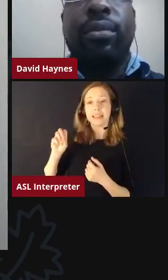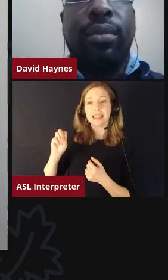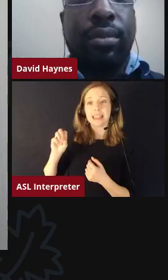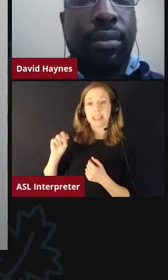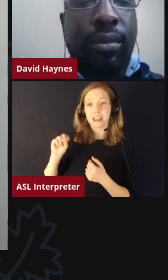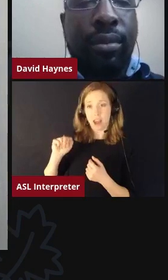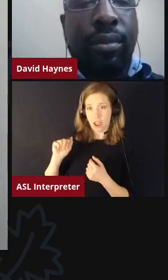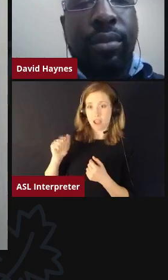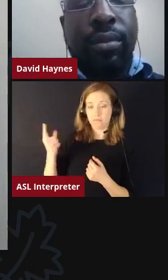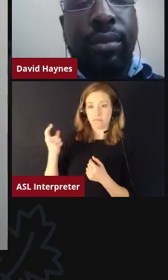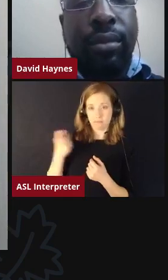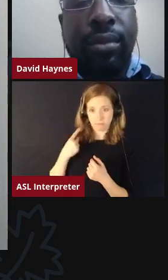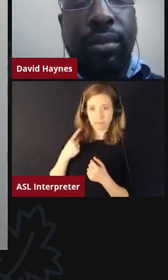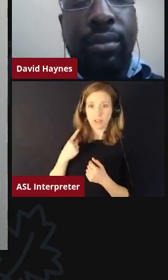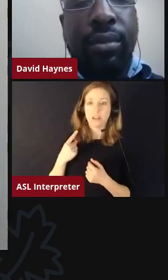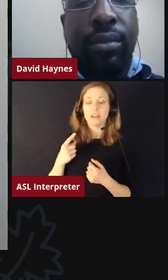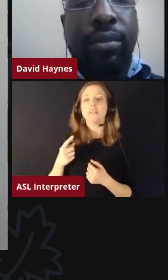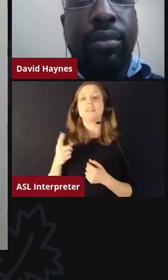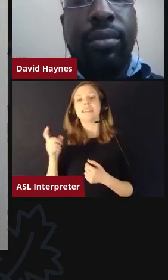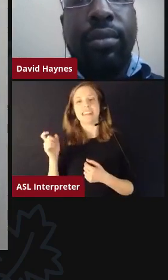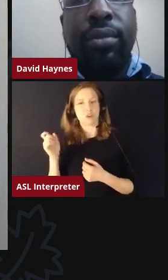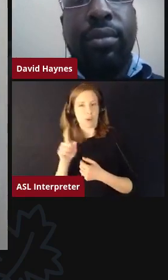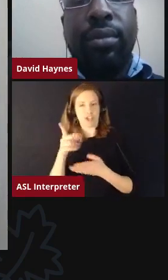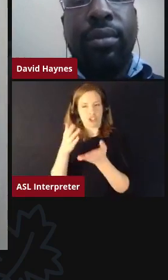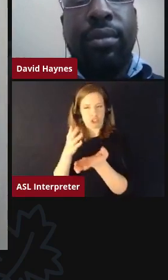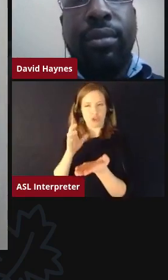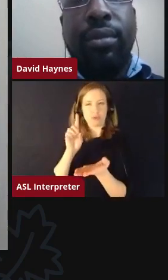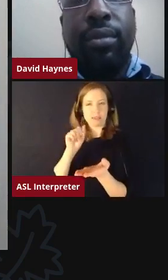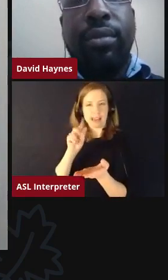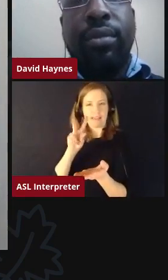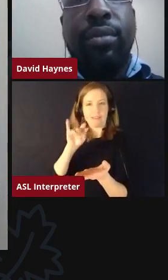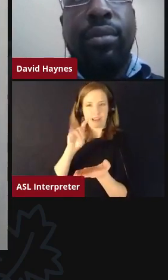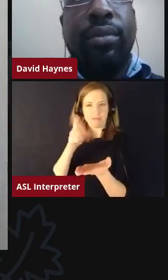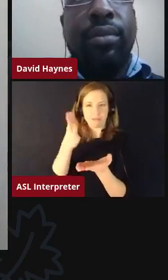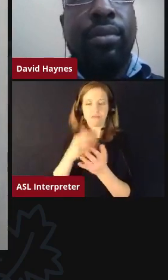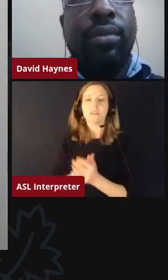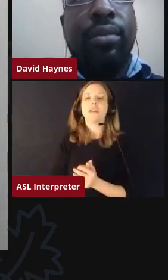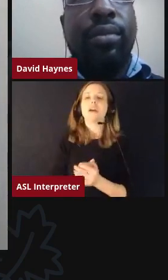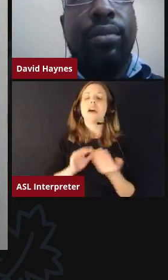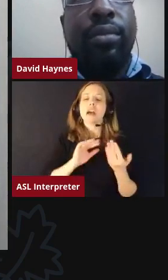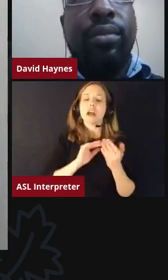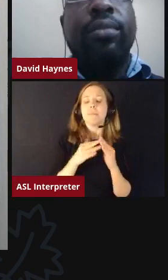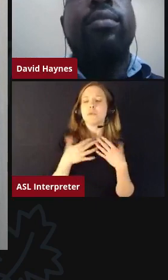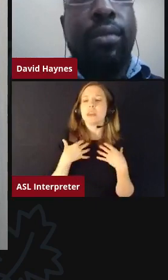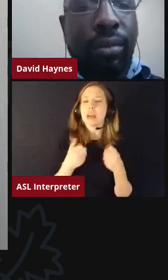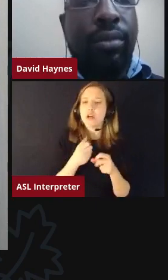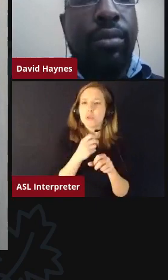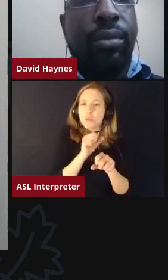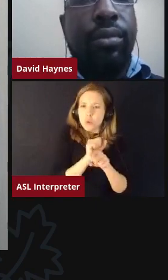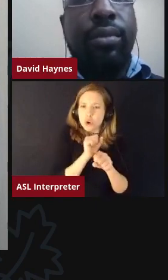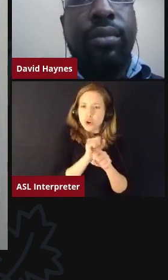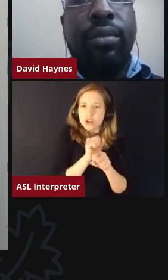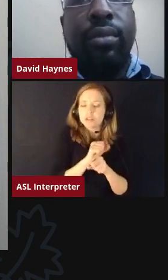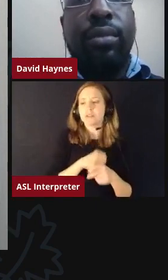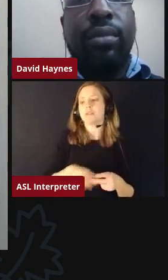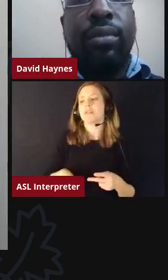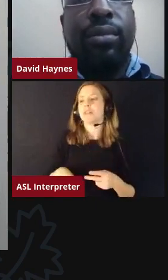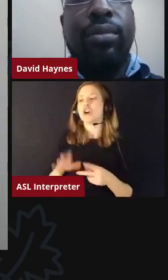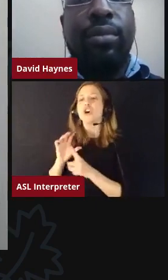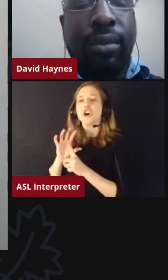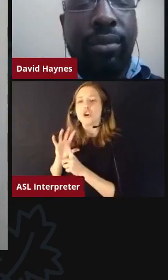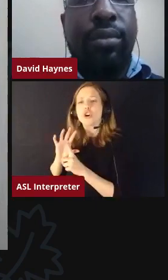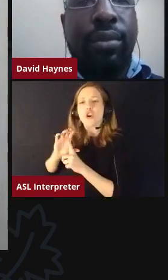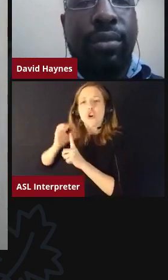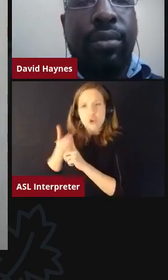you, David, this: community health workers and cultural consultants are underutilized. What are